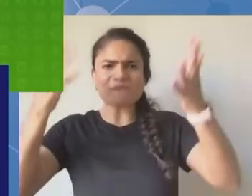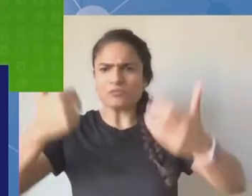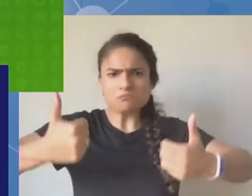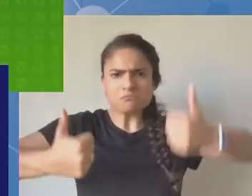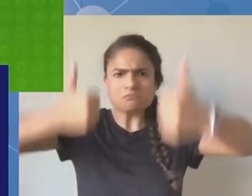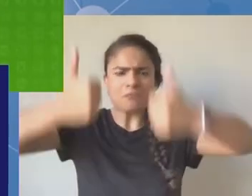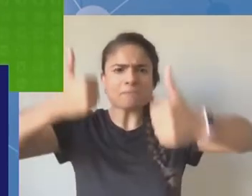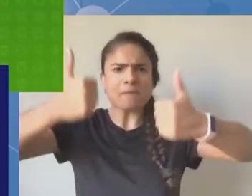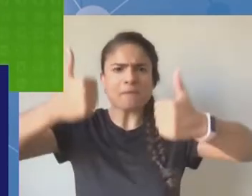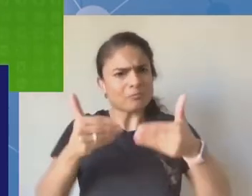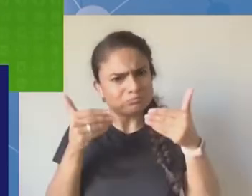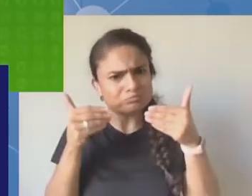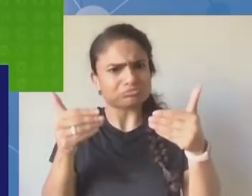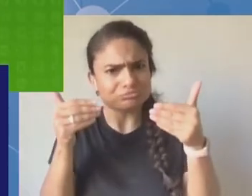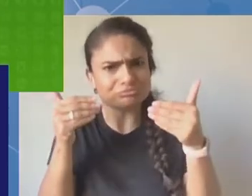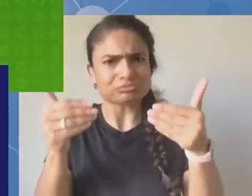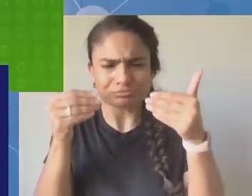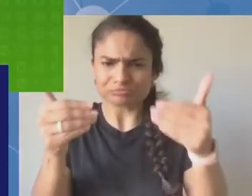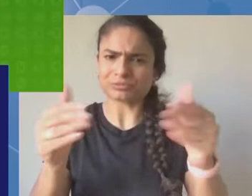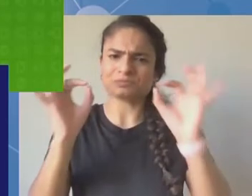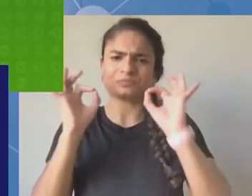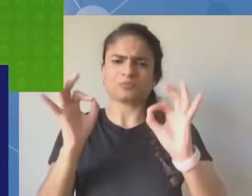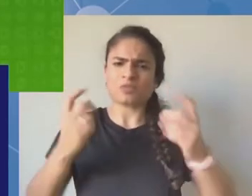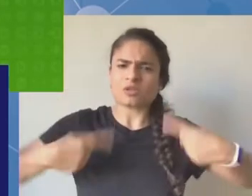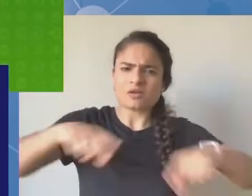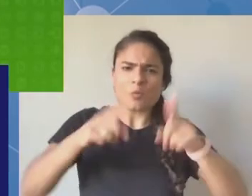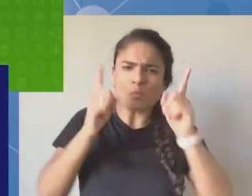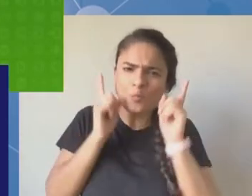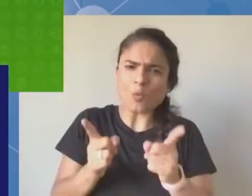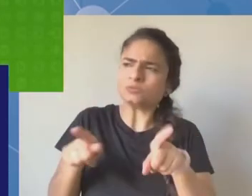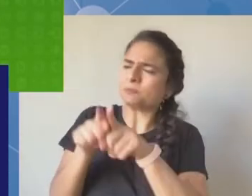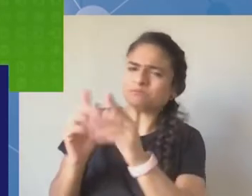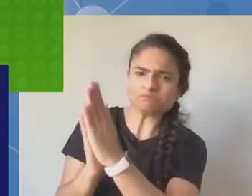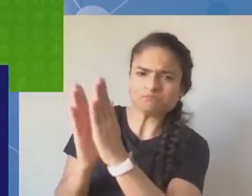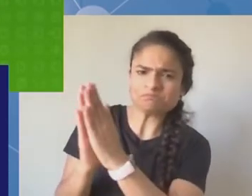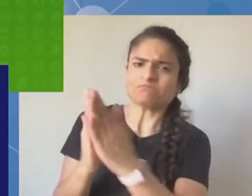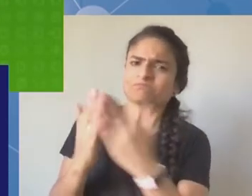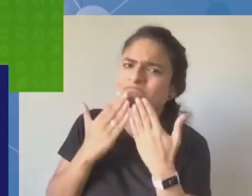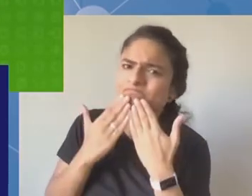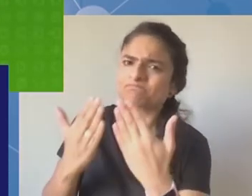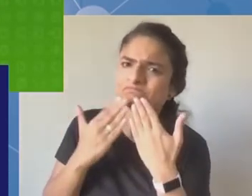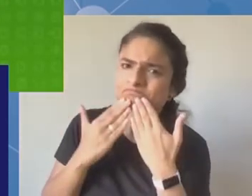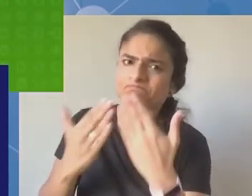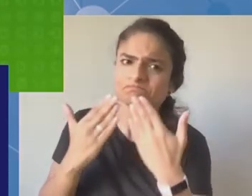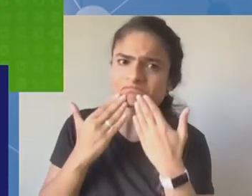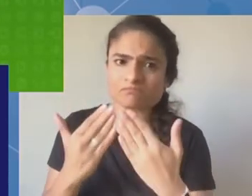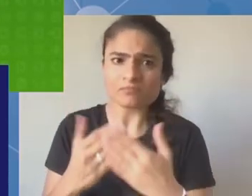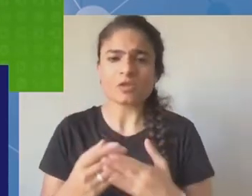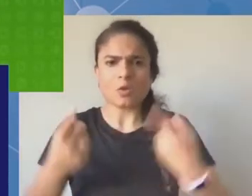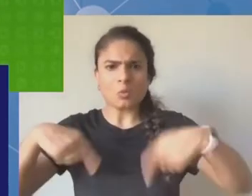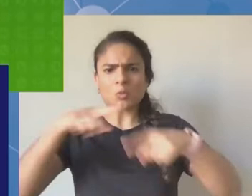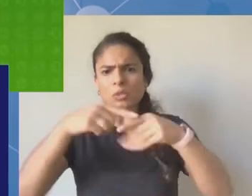for overseeing the arrangements and the reason why we have this beautiful meeting, Minister Christoph Schubert.